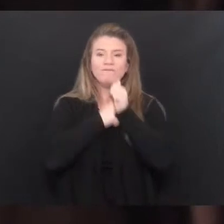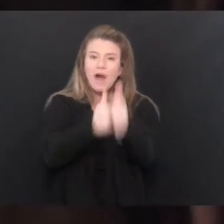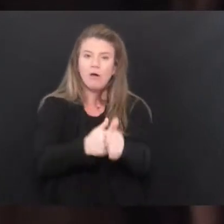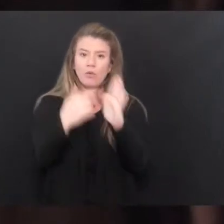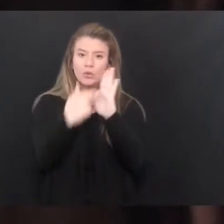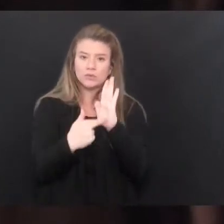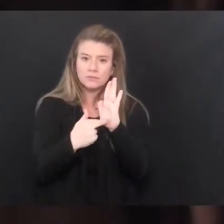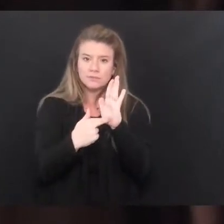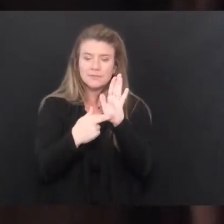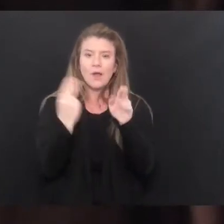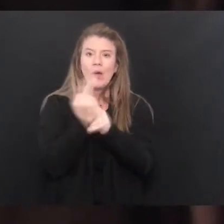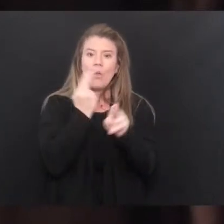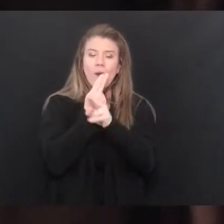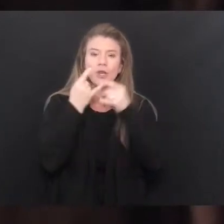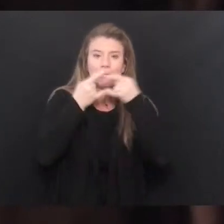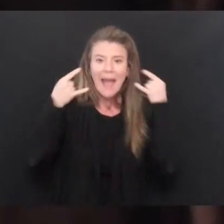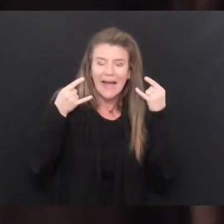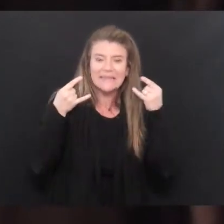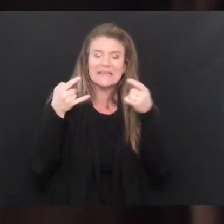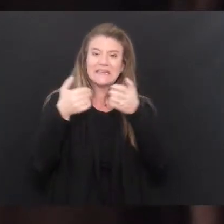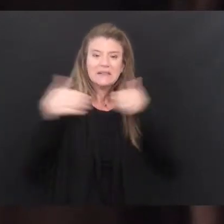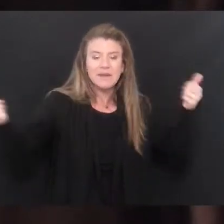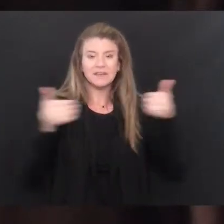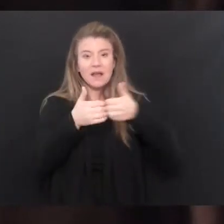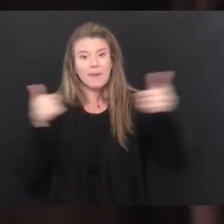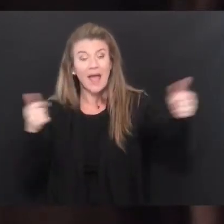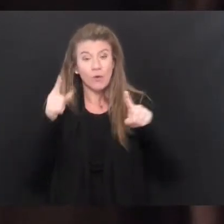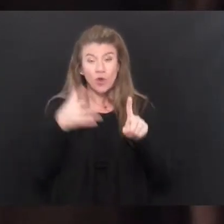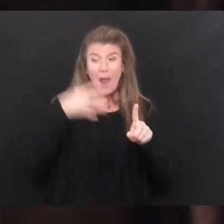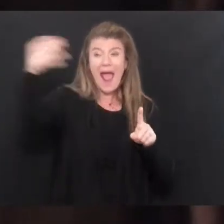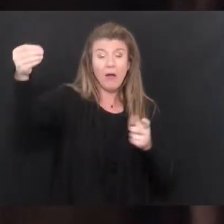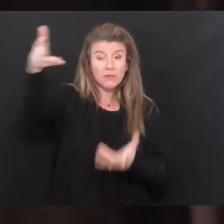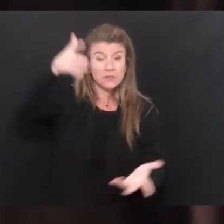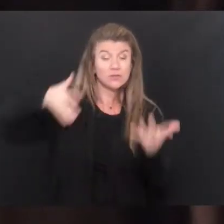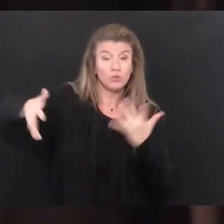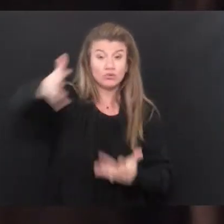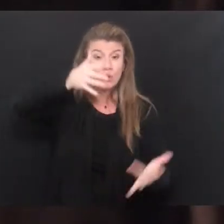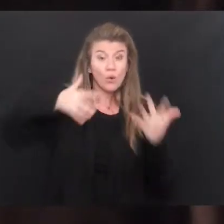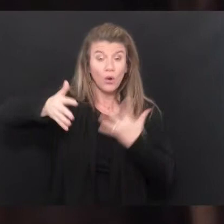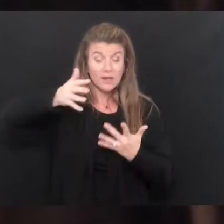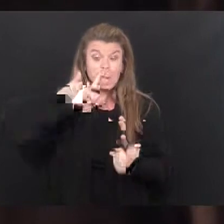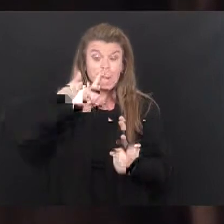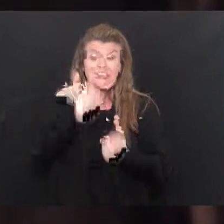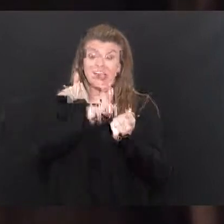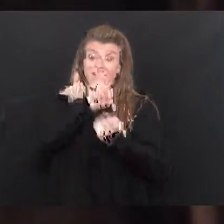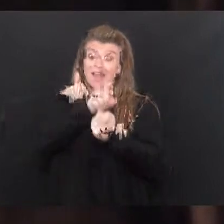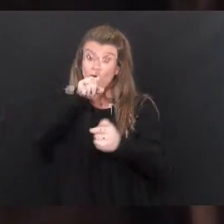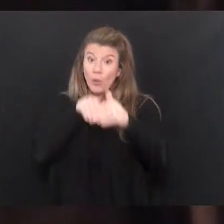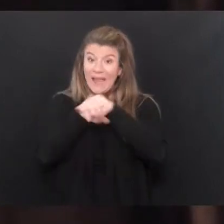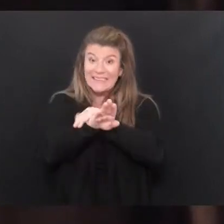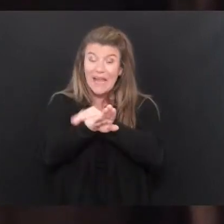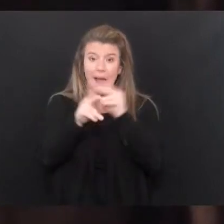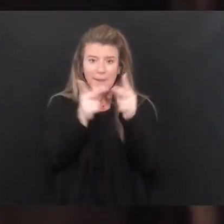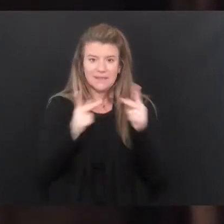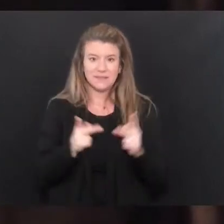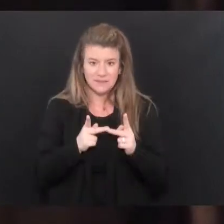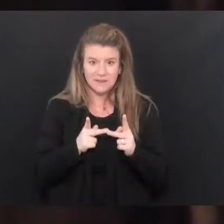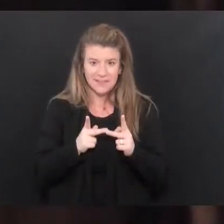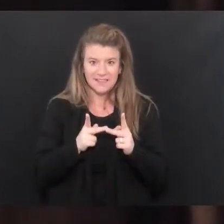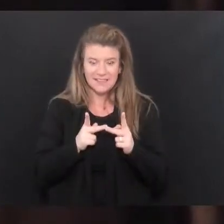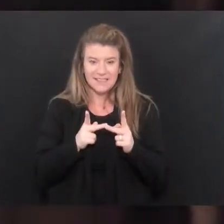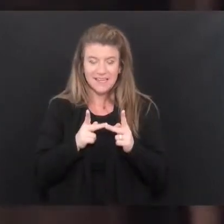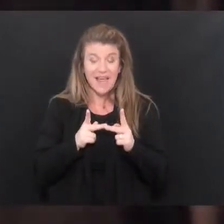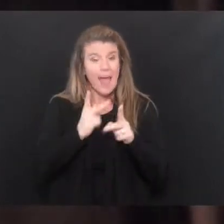to wear a mask and stay physically distanced when we're out, particularly when we're indoors, and